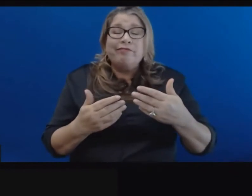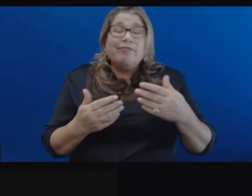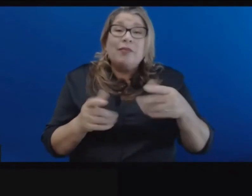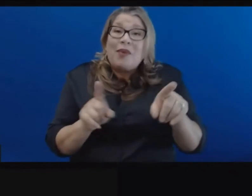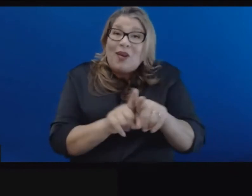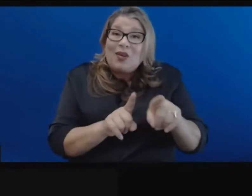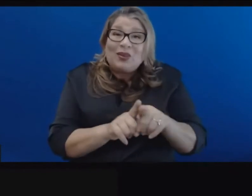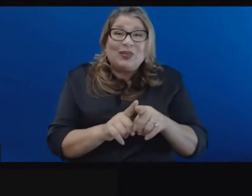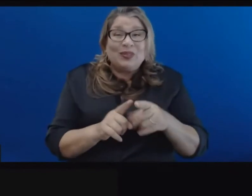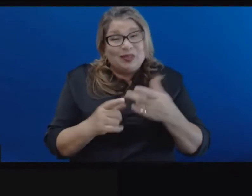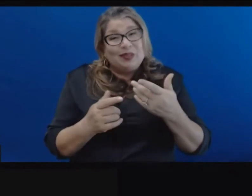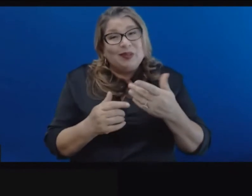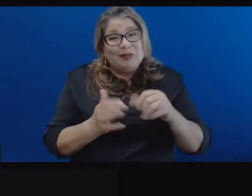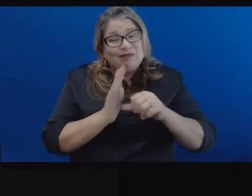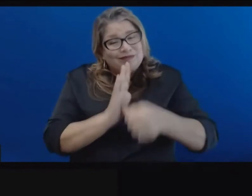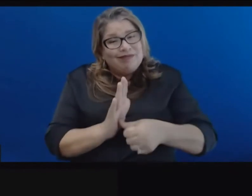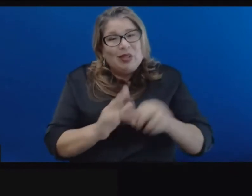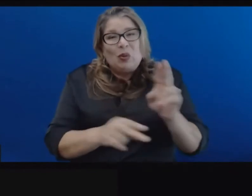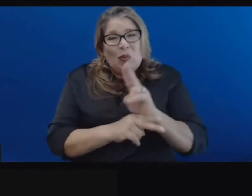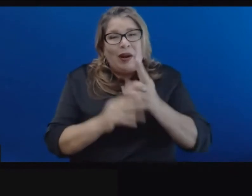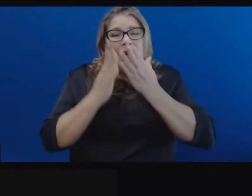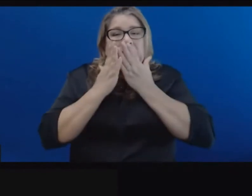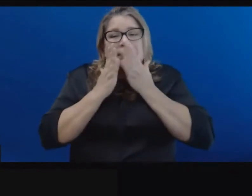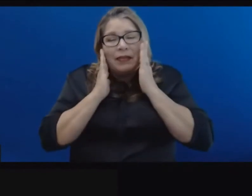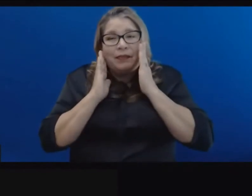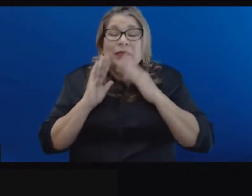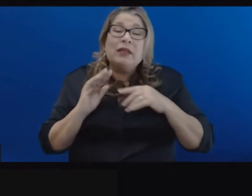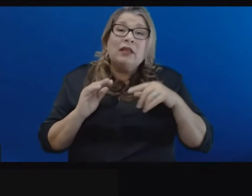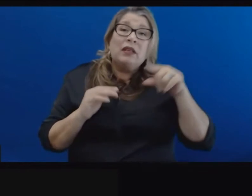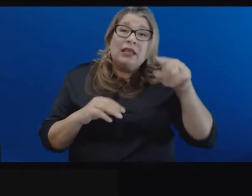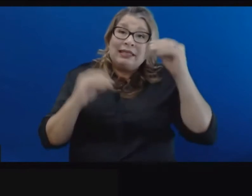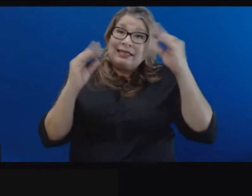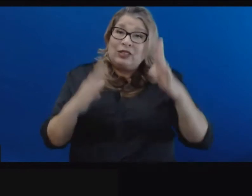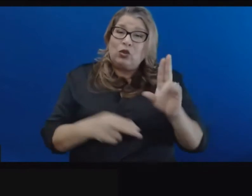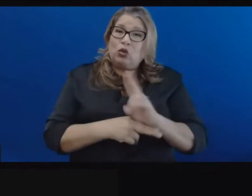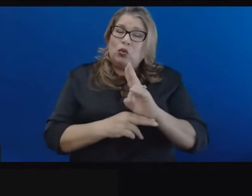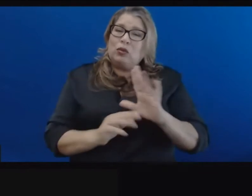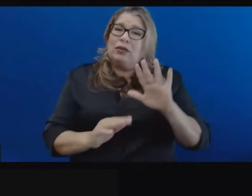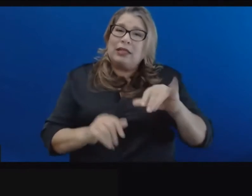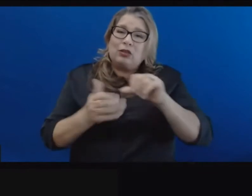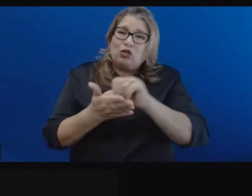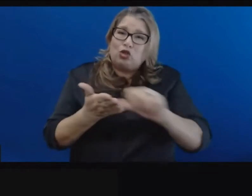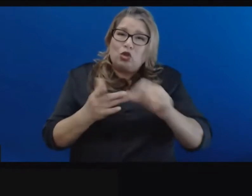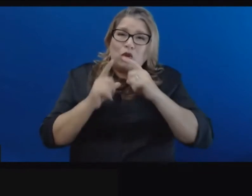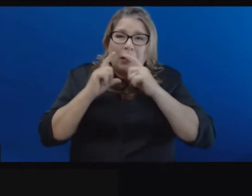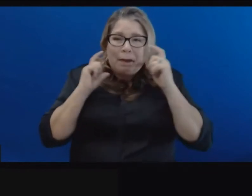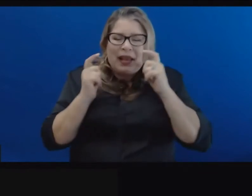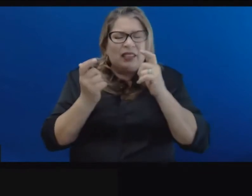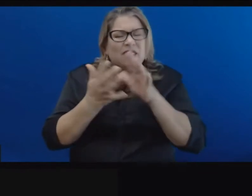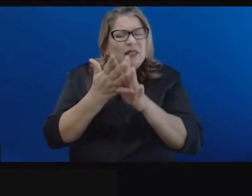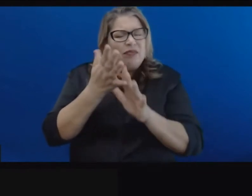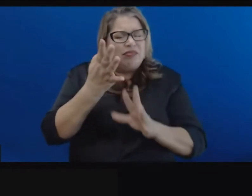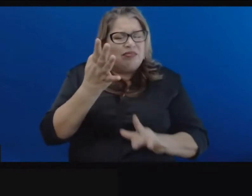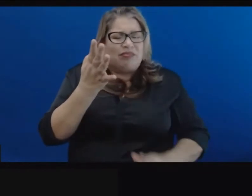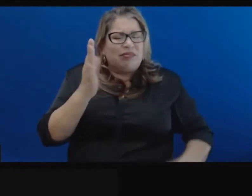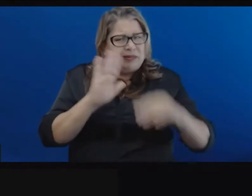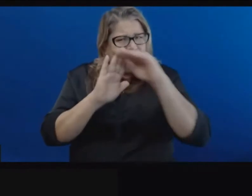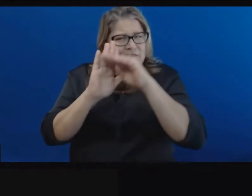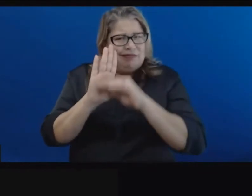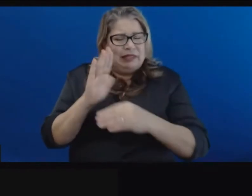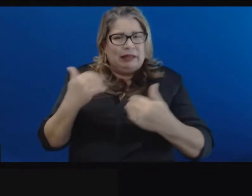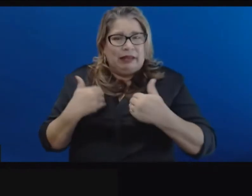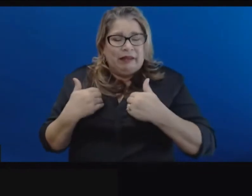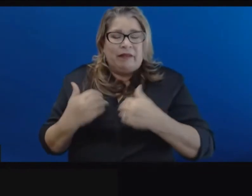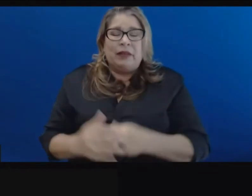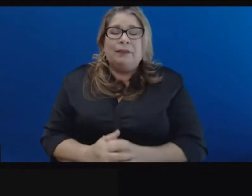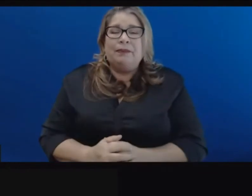face coverings, providing surgical masks for teachers, and the above. So I share the hope that the president-elect has,